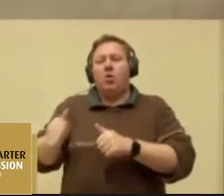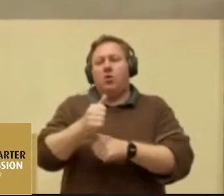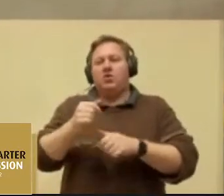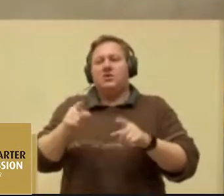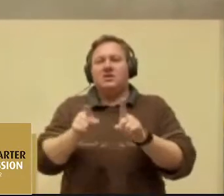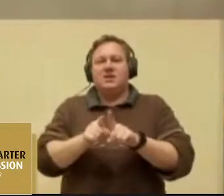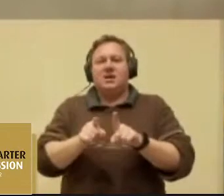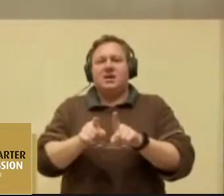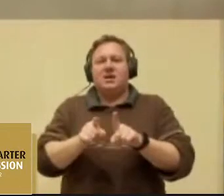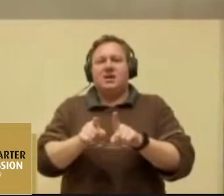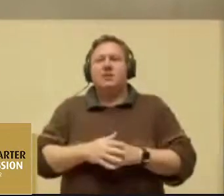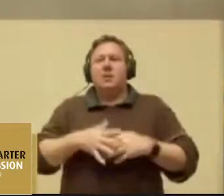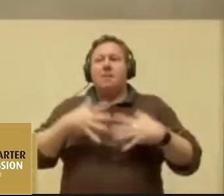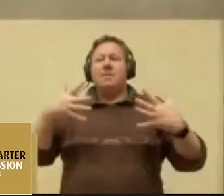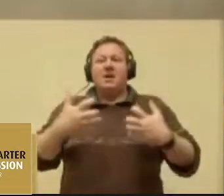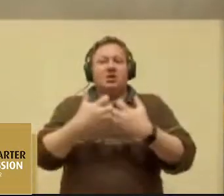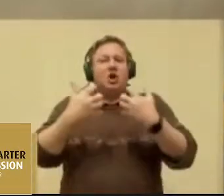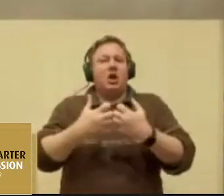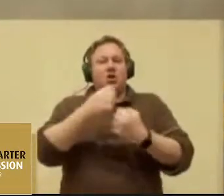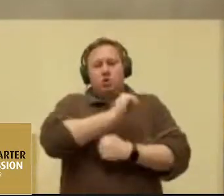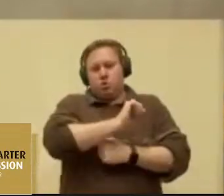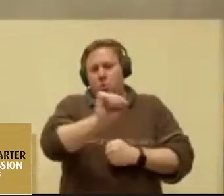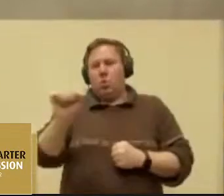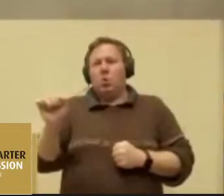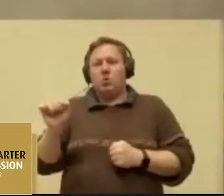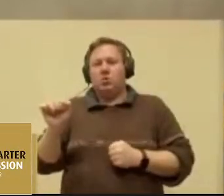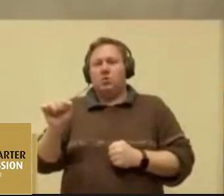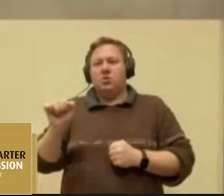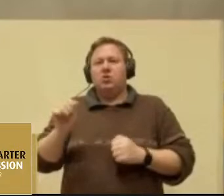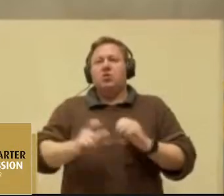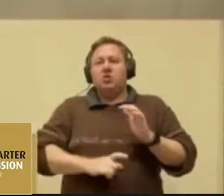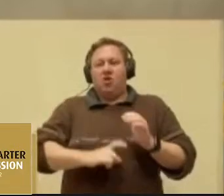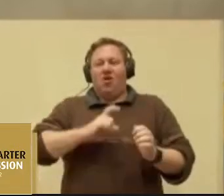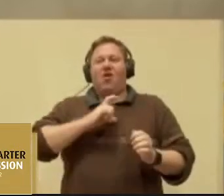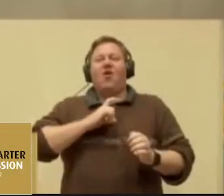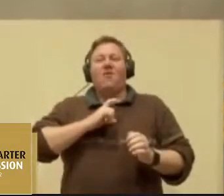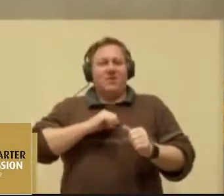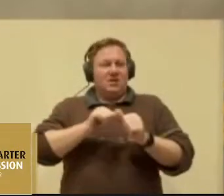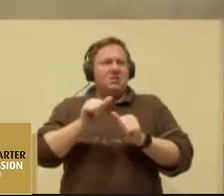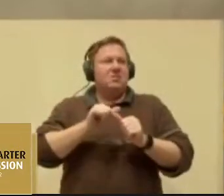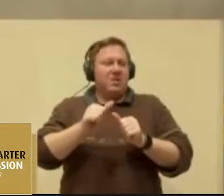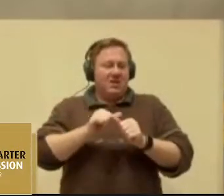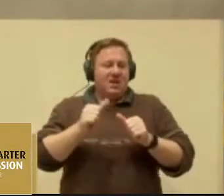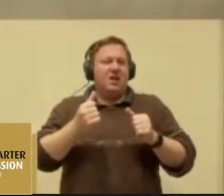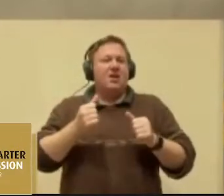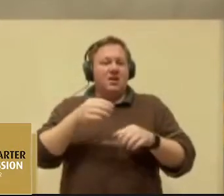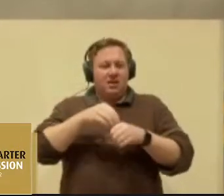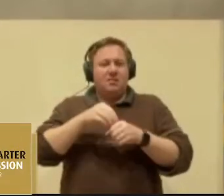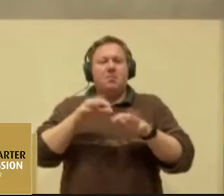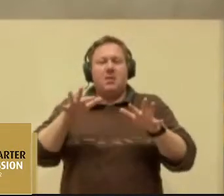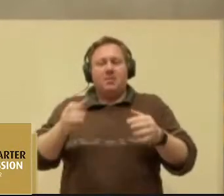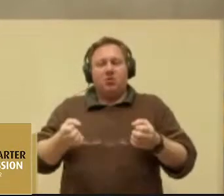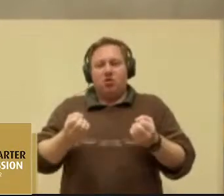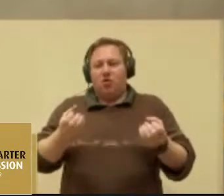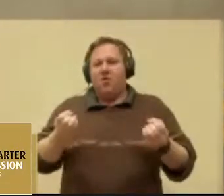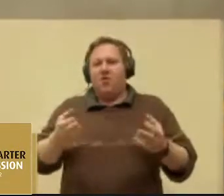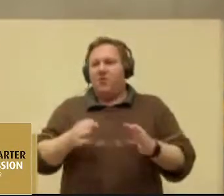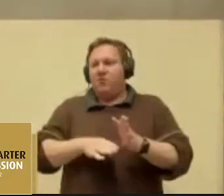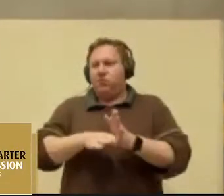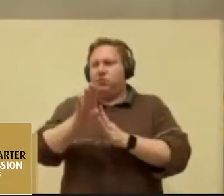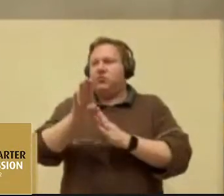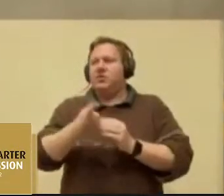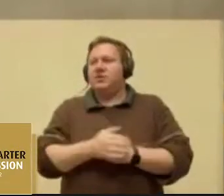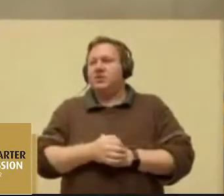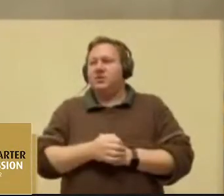challenge is inspiring confidence in the people that you serve we